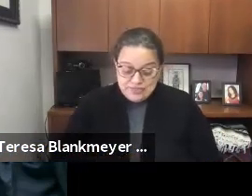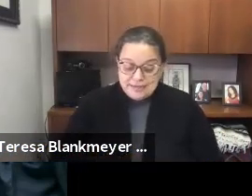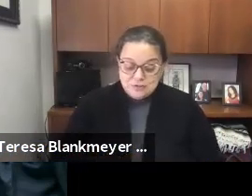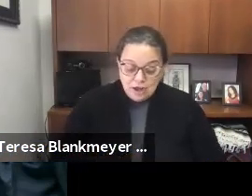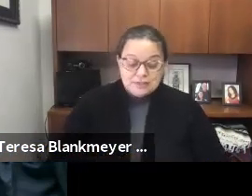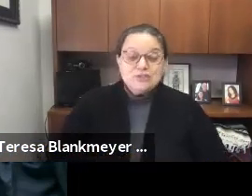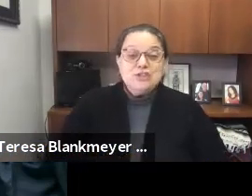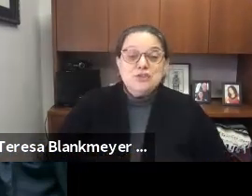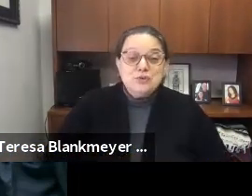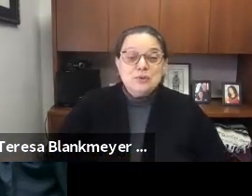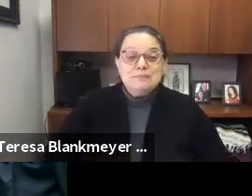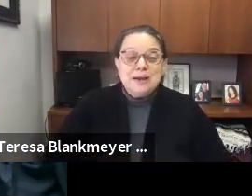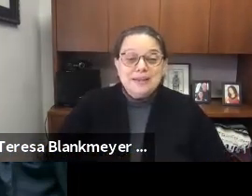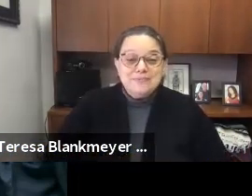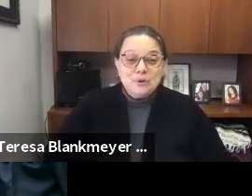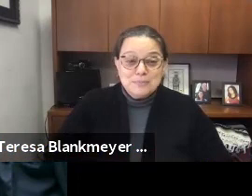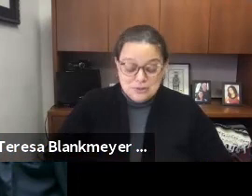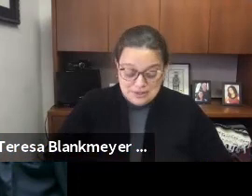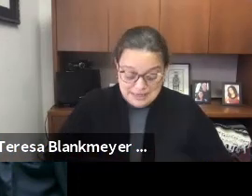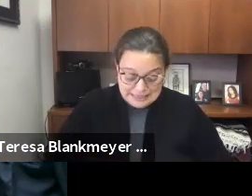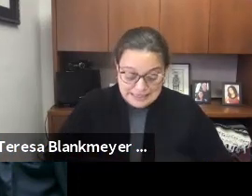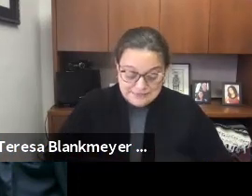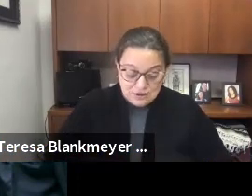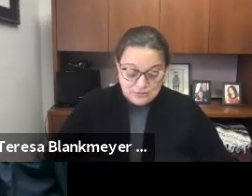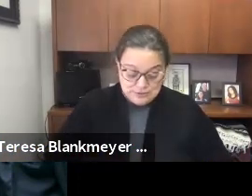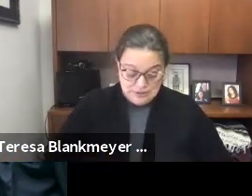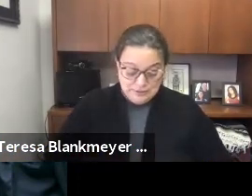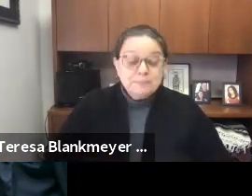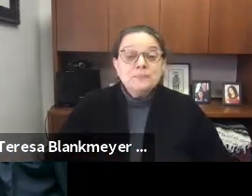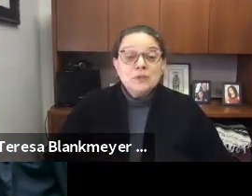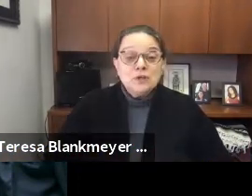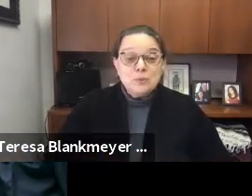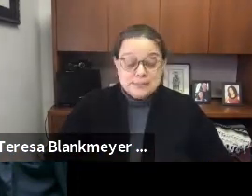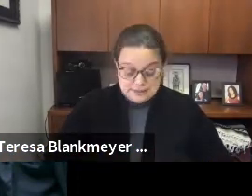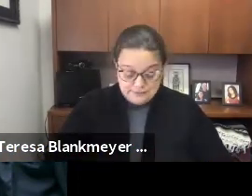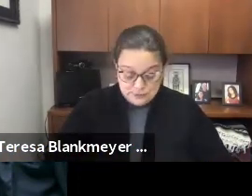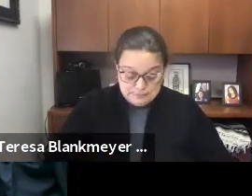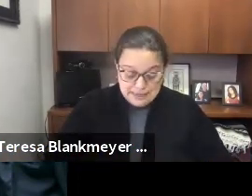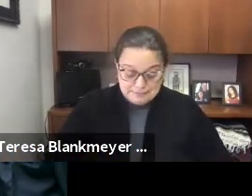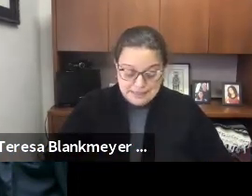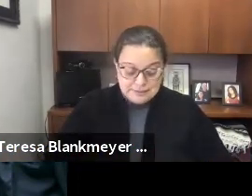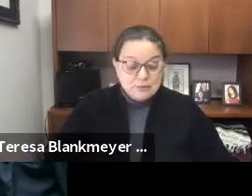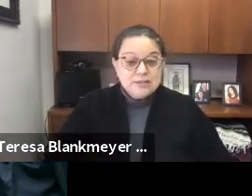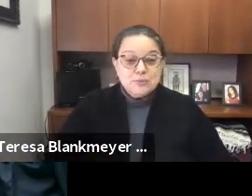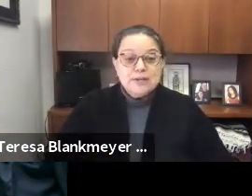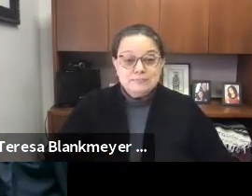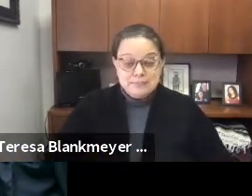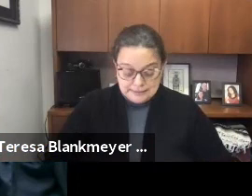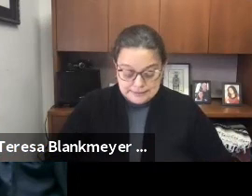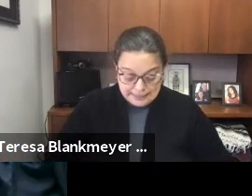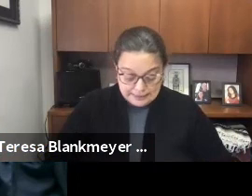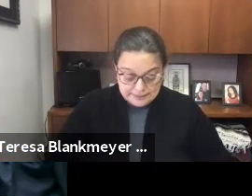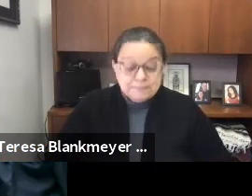with a nod to my former and late father-in-law, who was the first Black man to graduate